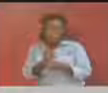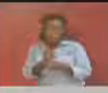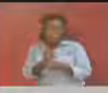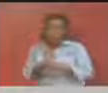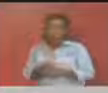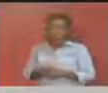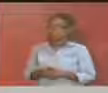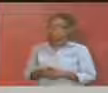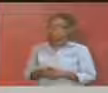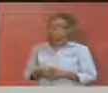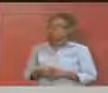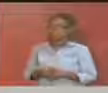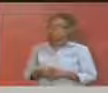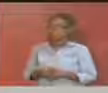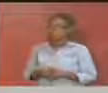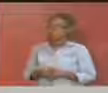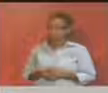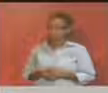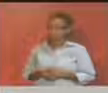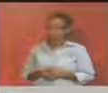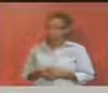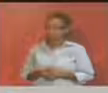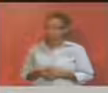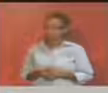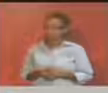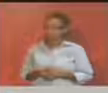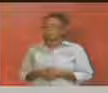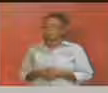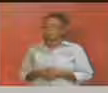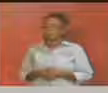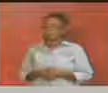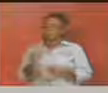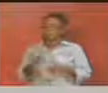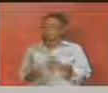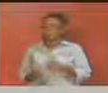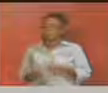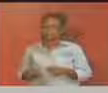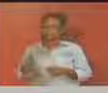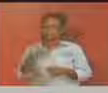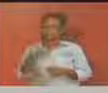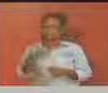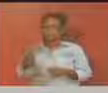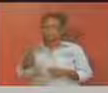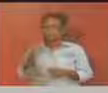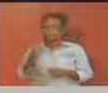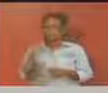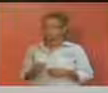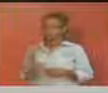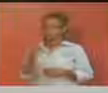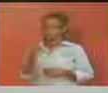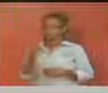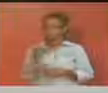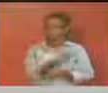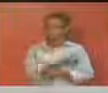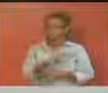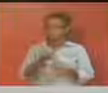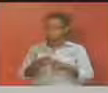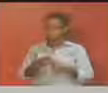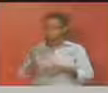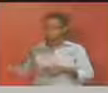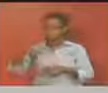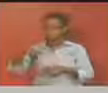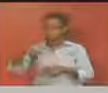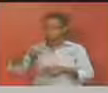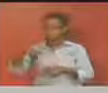with regards to the infectivity of persons who would have been vaccinated. And it's a little bit early to change our